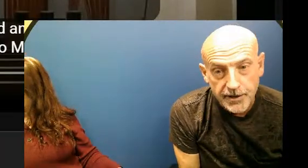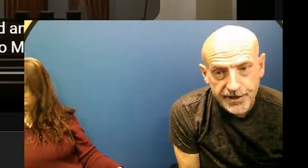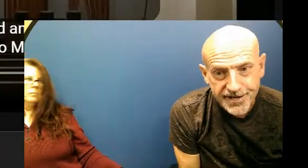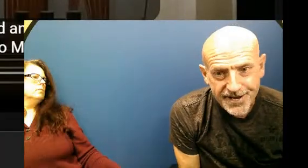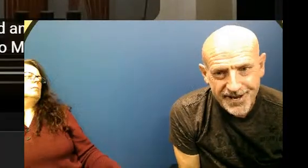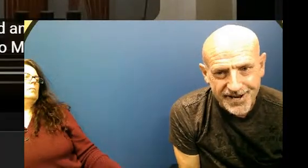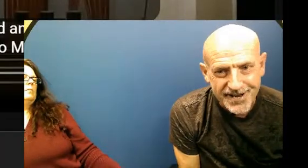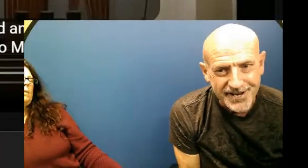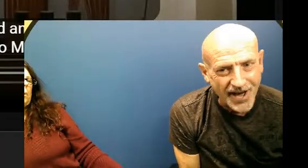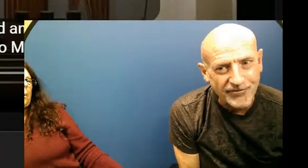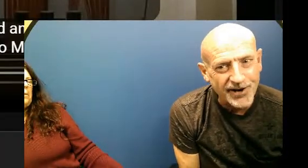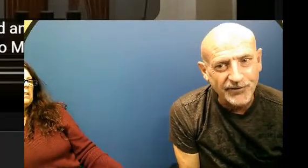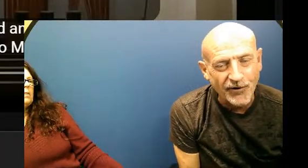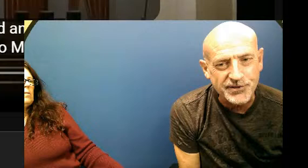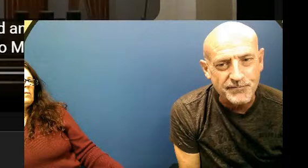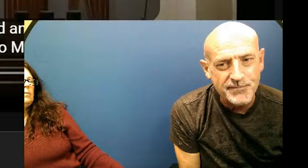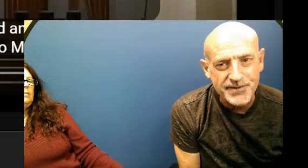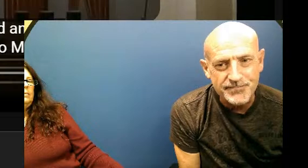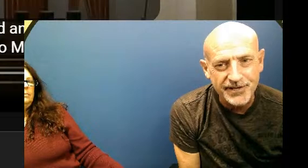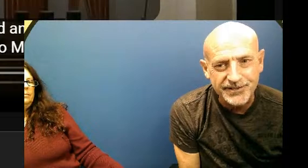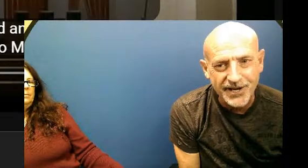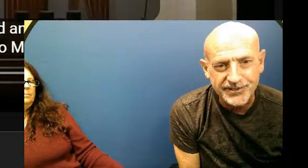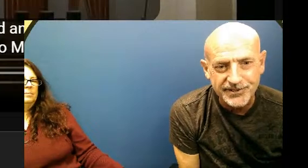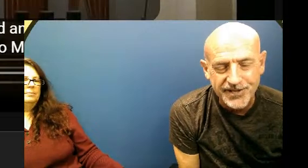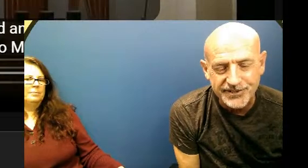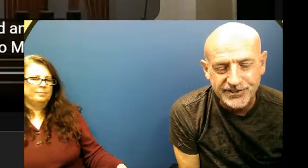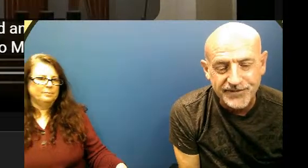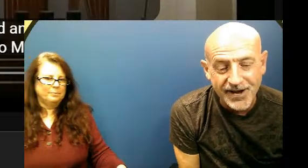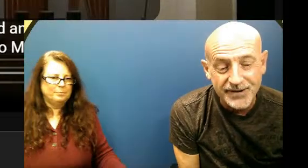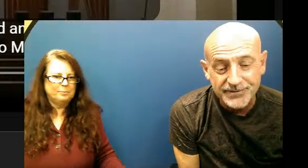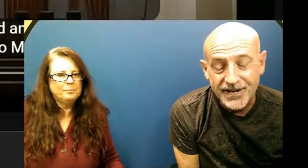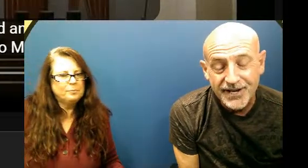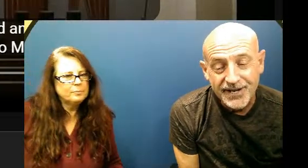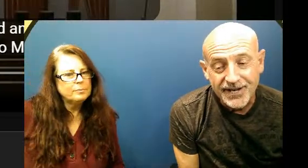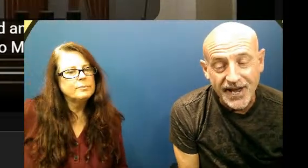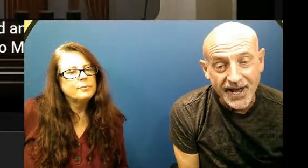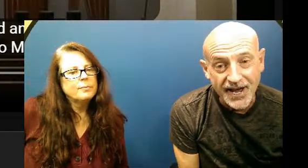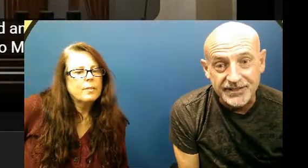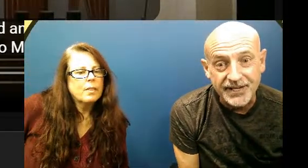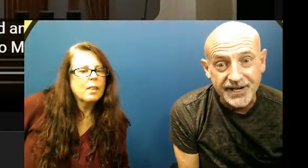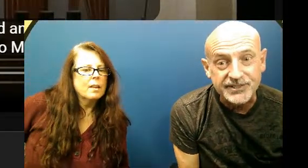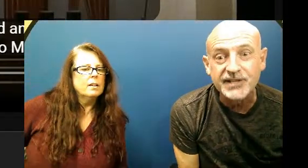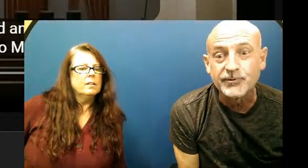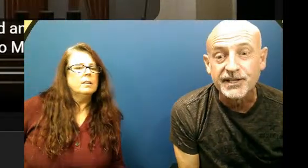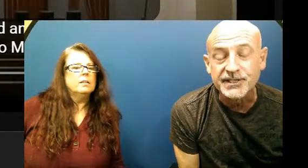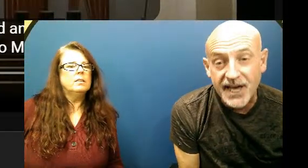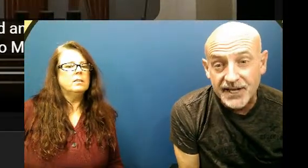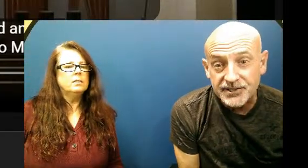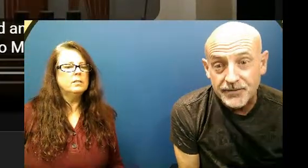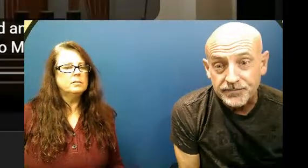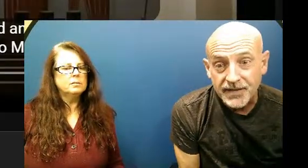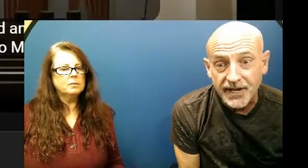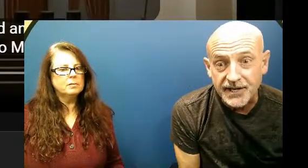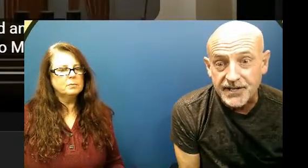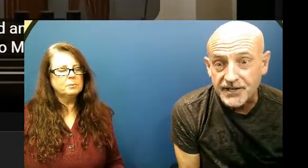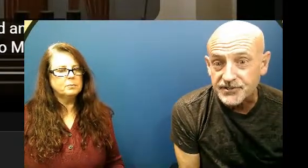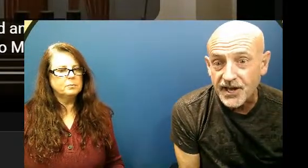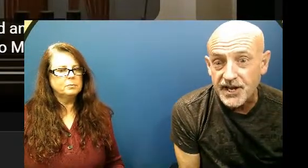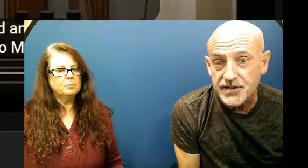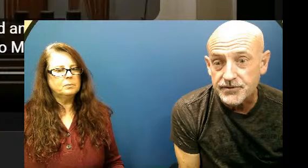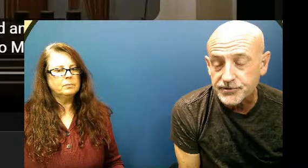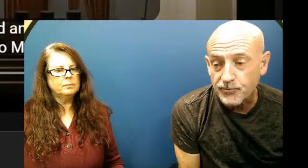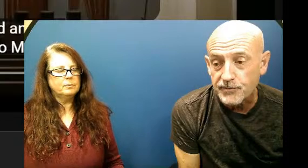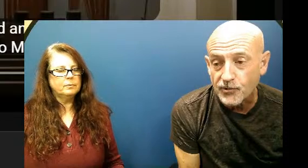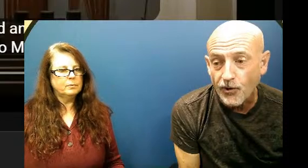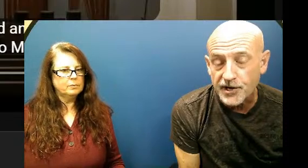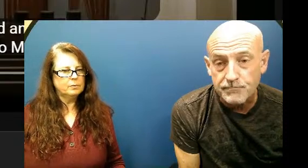read, and I've read the First Amendment dozens and dozens of times, and it says what it says, and it doesn't